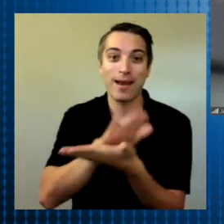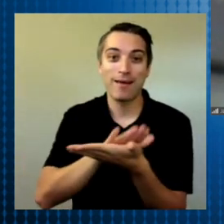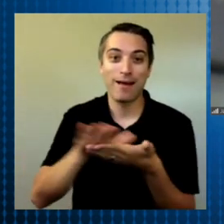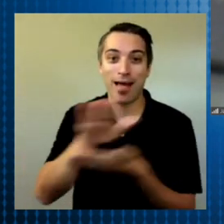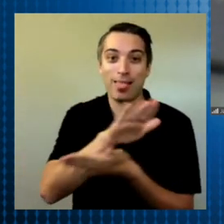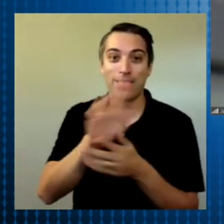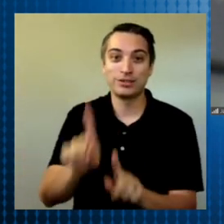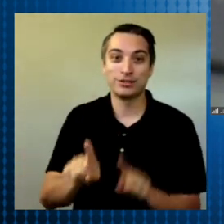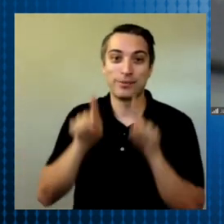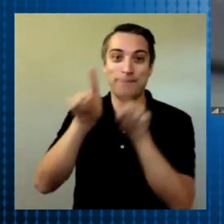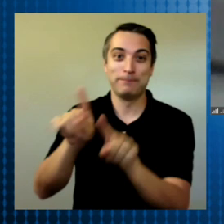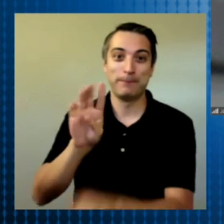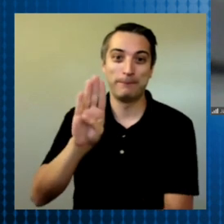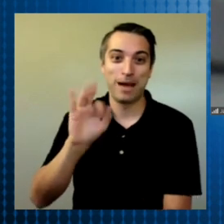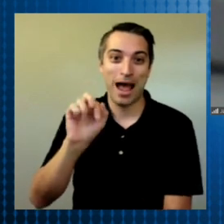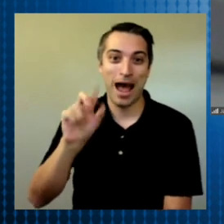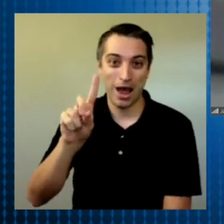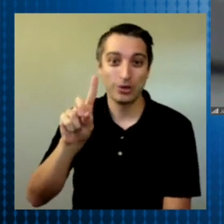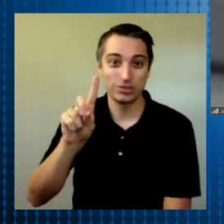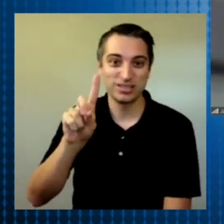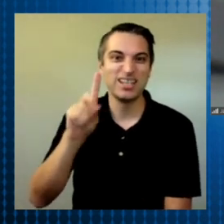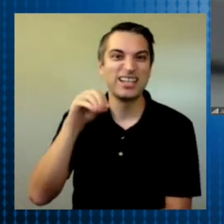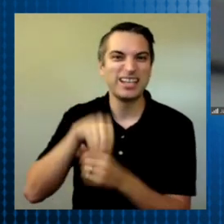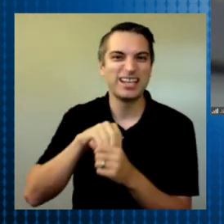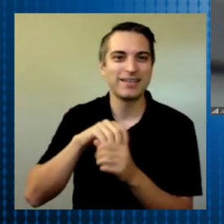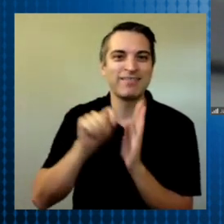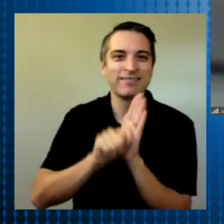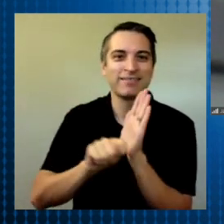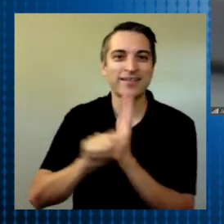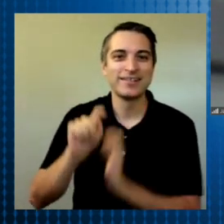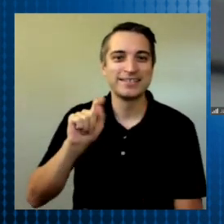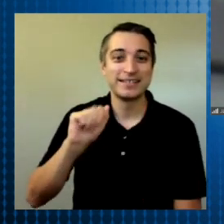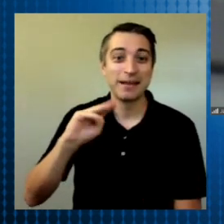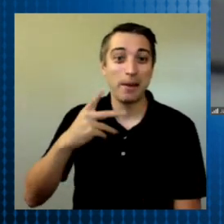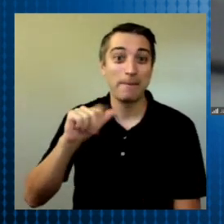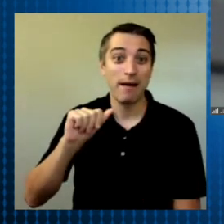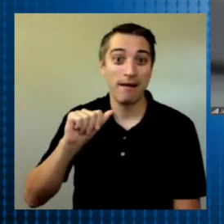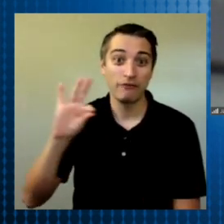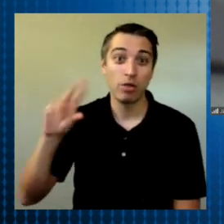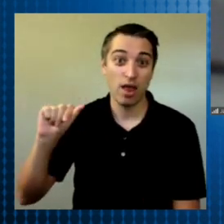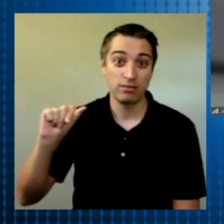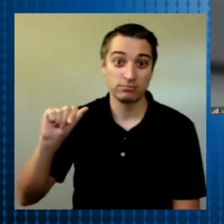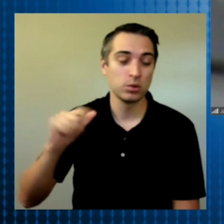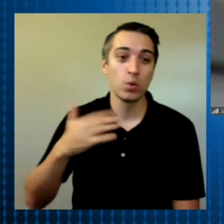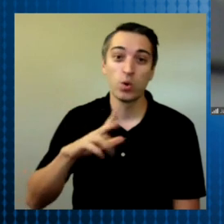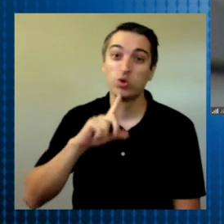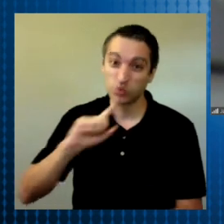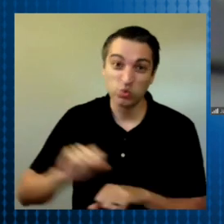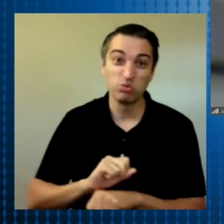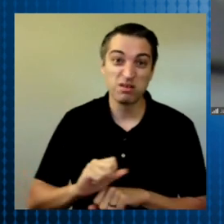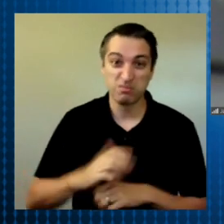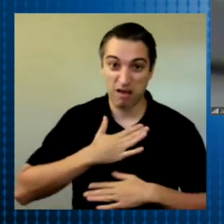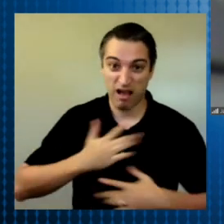And you... A lot of people don't believe me when I say this, but when I say that that was a life-changing experience, I mean,